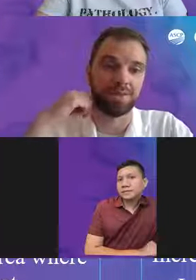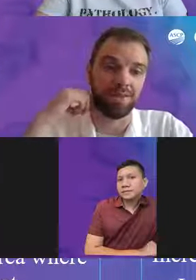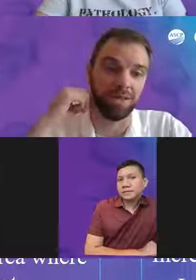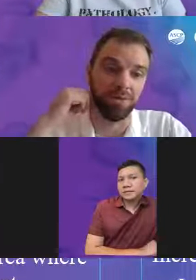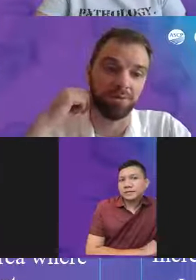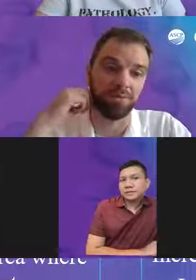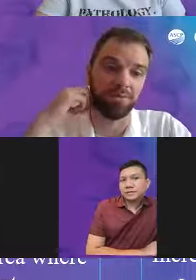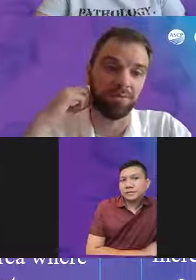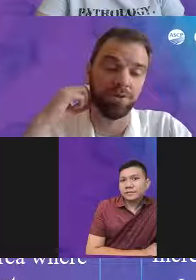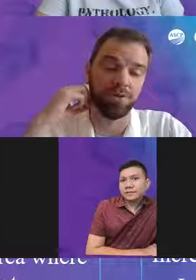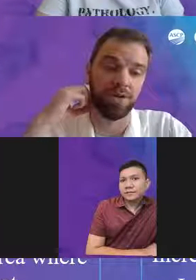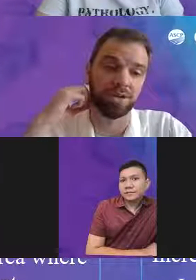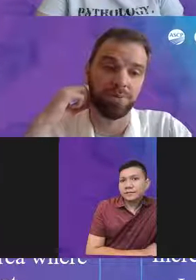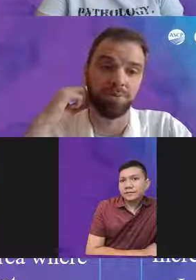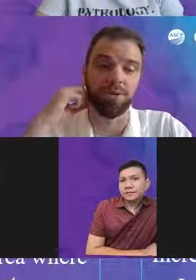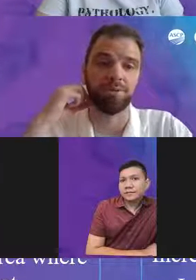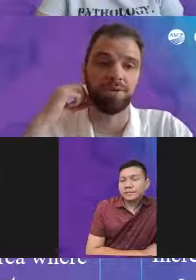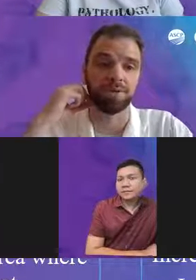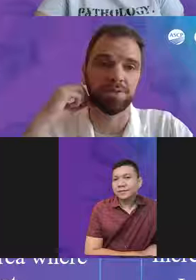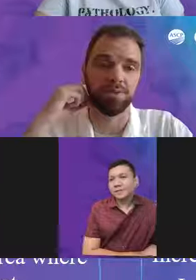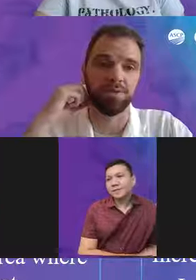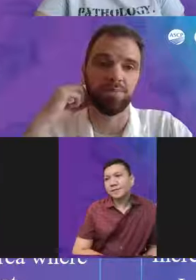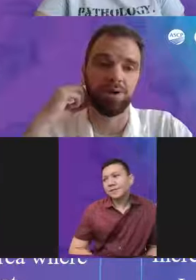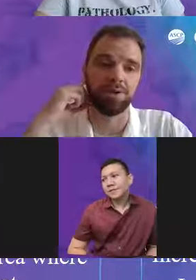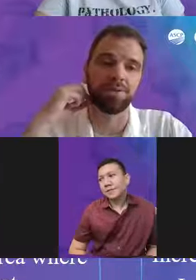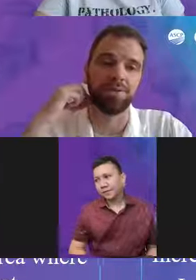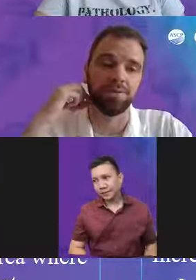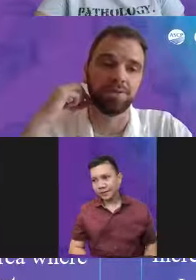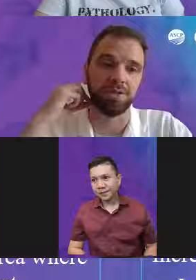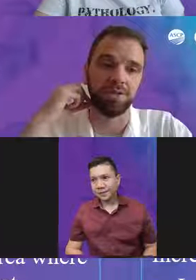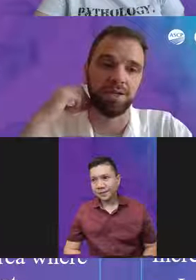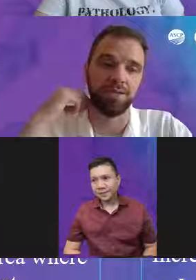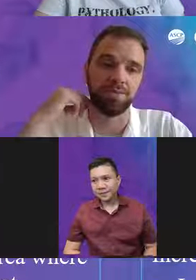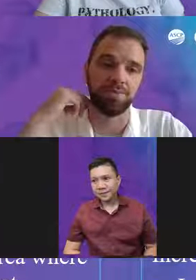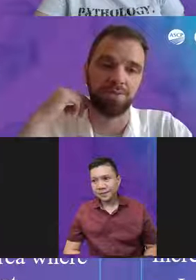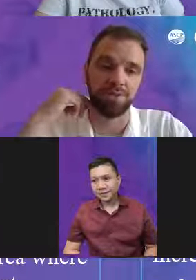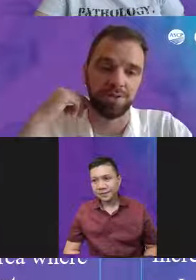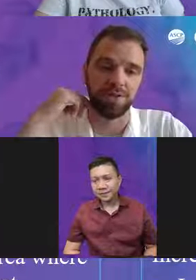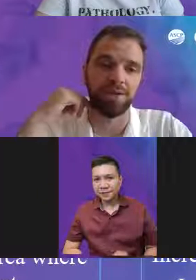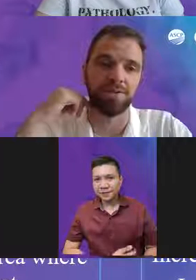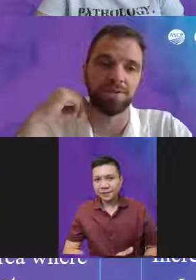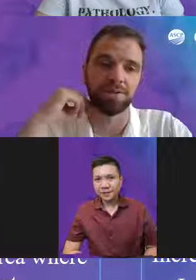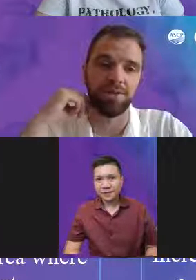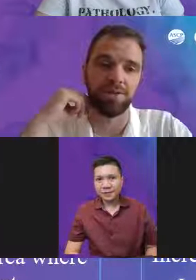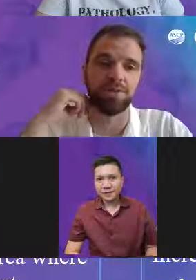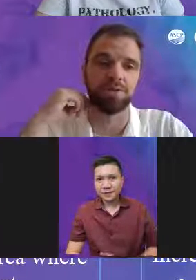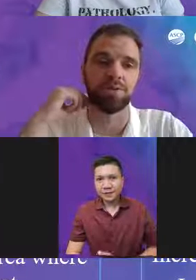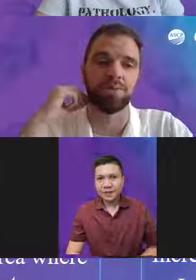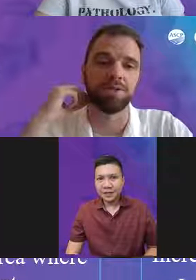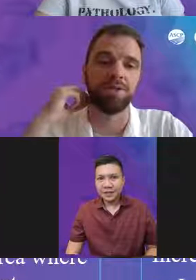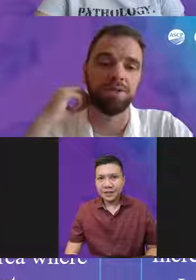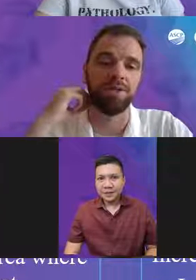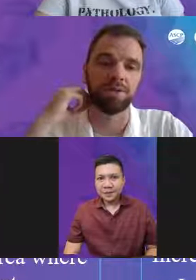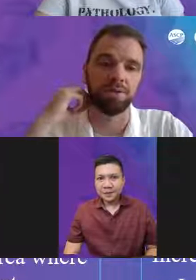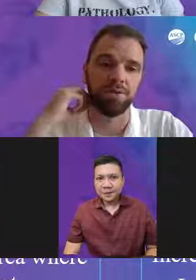I was going to say thank you both to both of you guys. You're both program directors, so you're part of the solution. You're getting those professionals out there. So that's